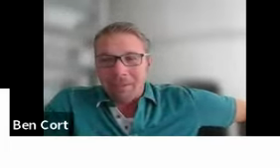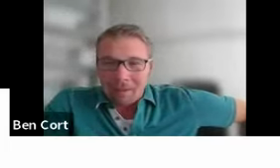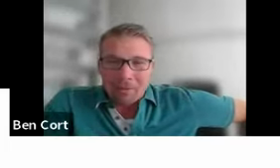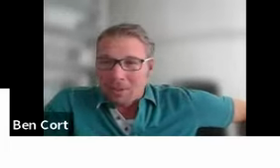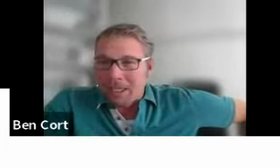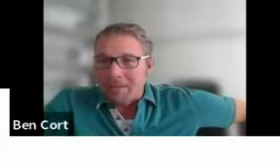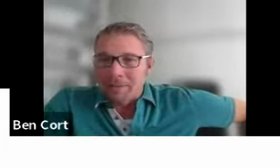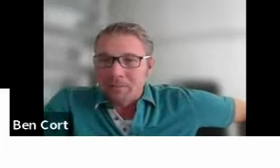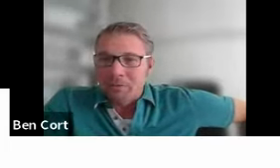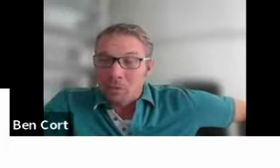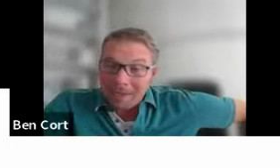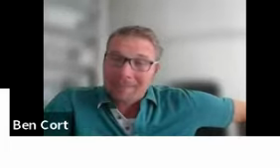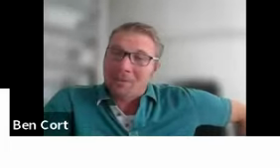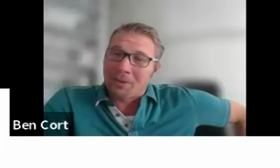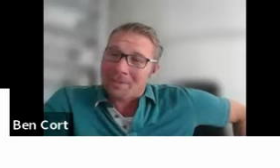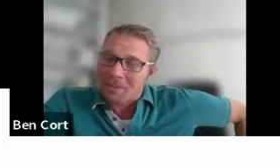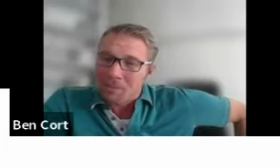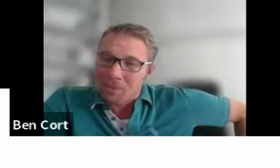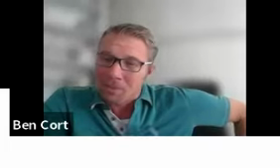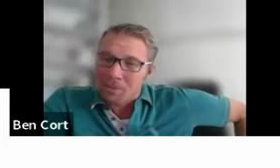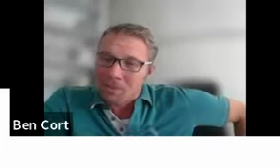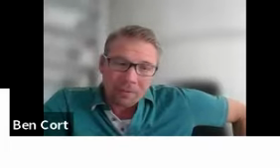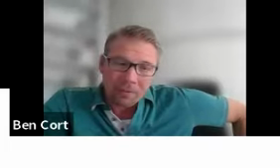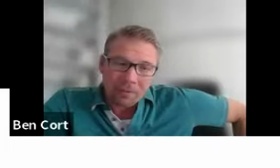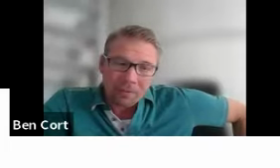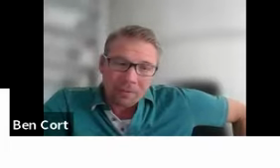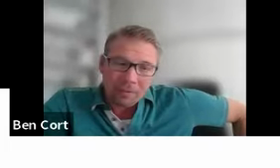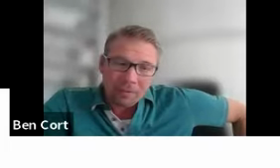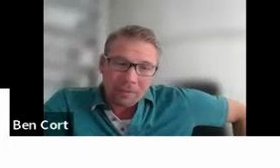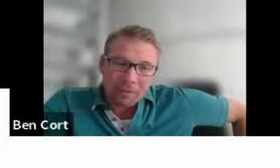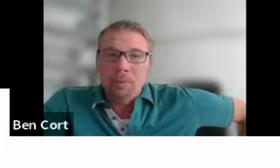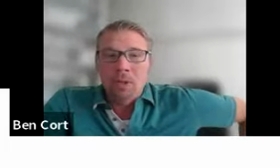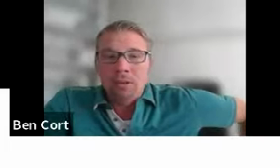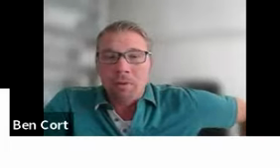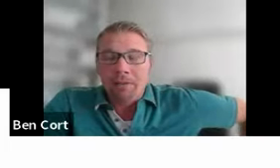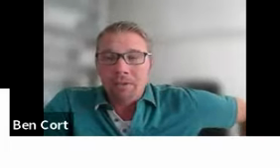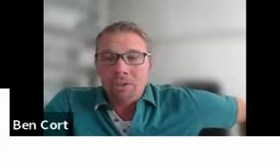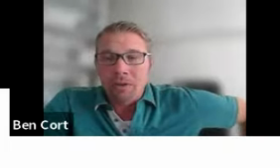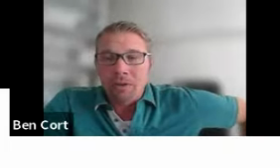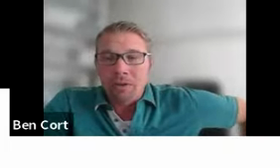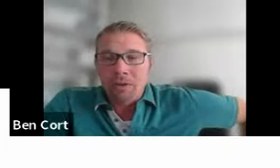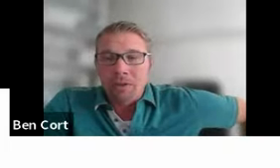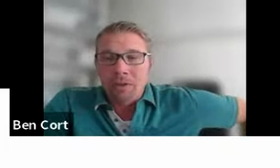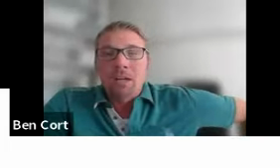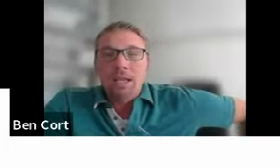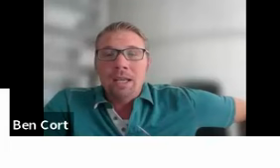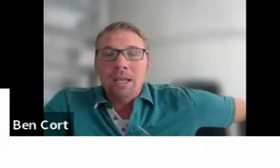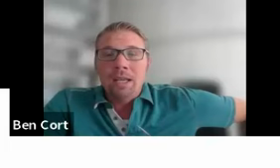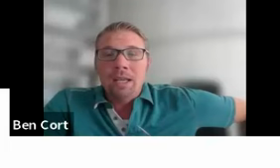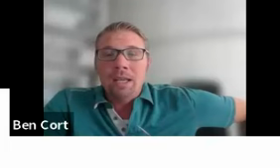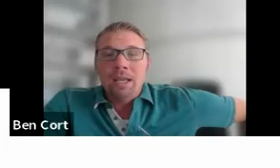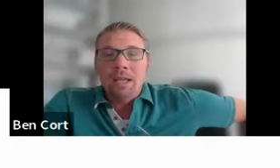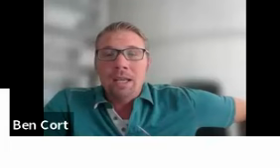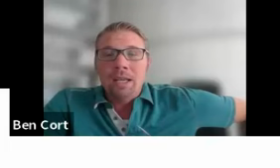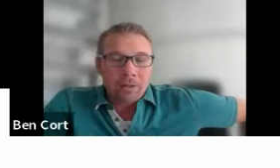they can fix absolutely anything. But for the rest of us, the people who have Medicaid or the people who have private insurance, and we have to